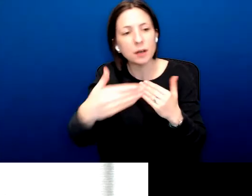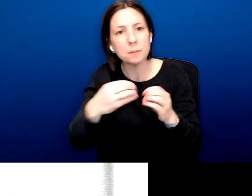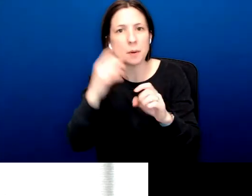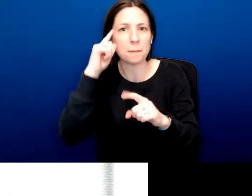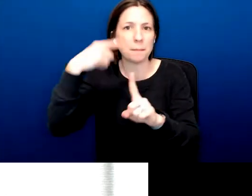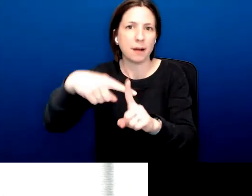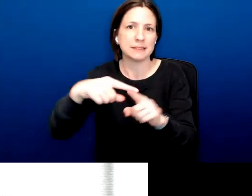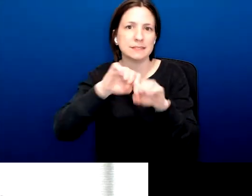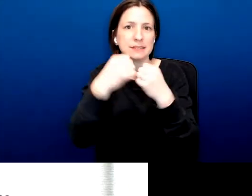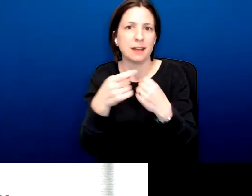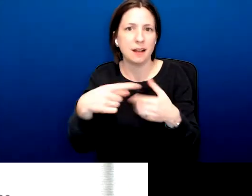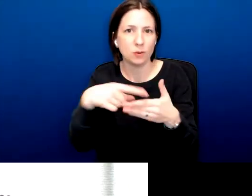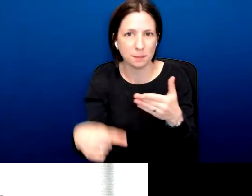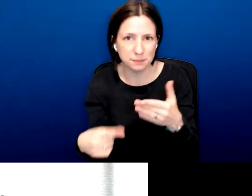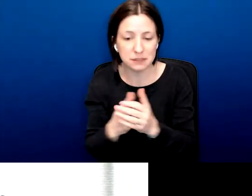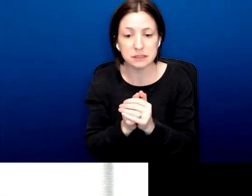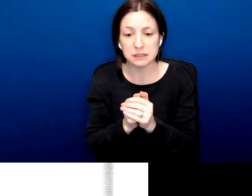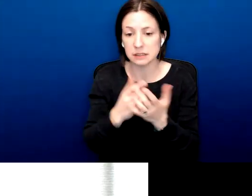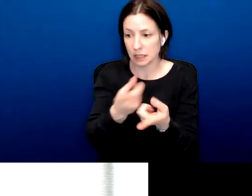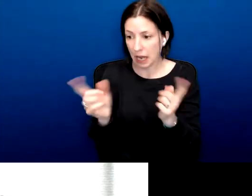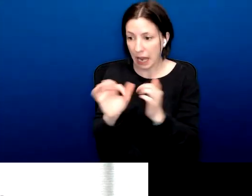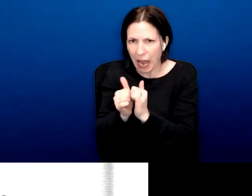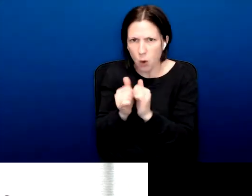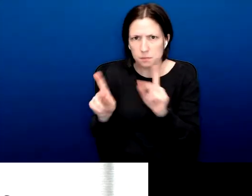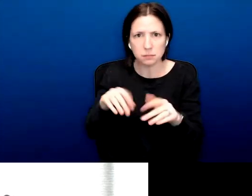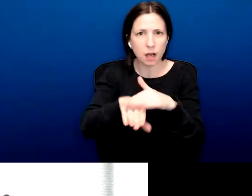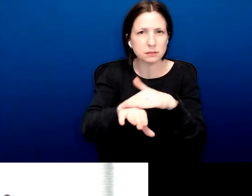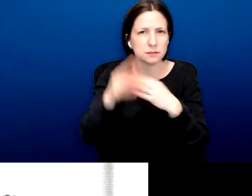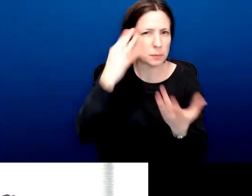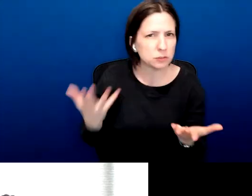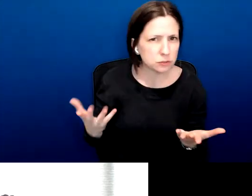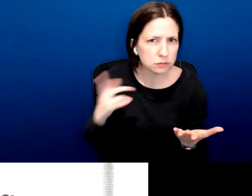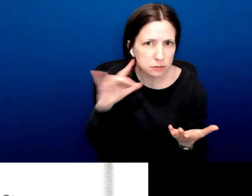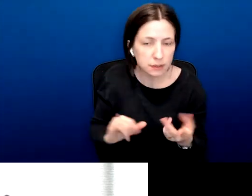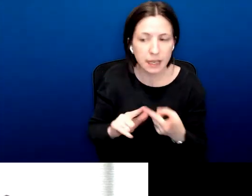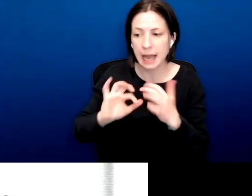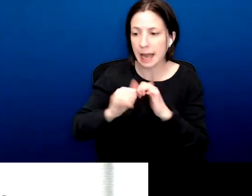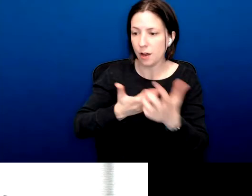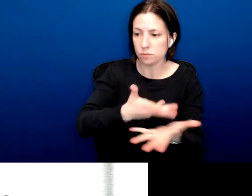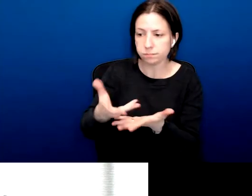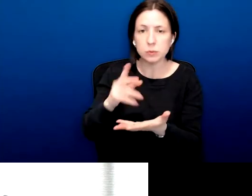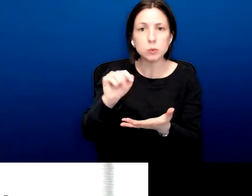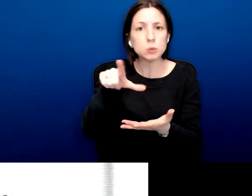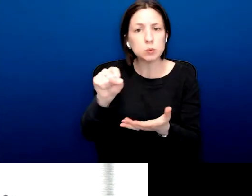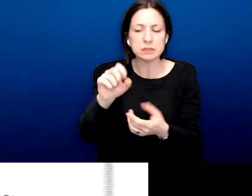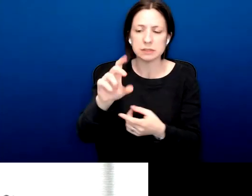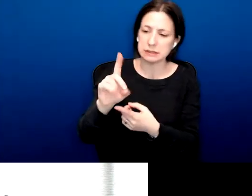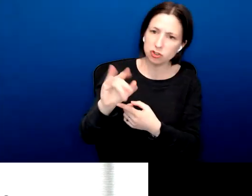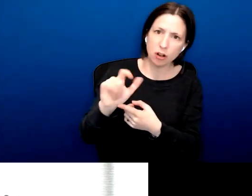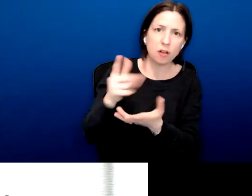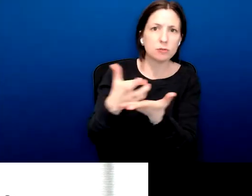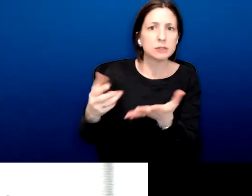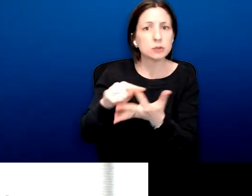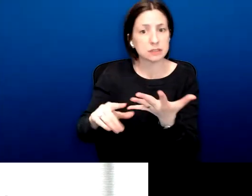whether in the ways people are able to access information, the ways people experience tools and digital resources that are meant to support enhanced